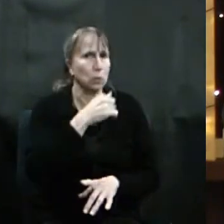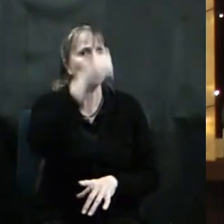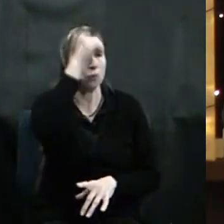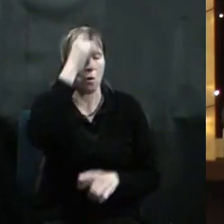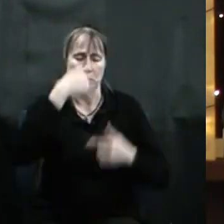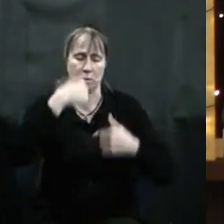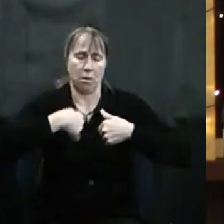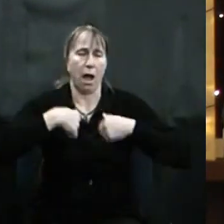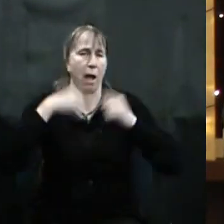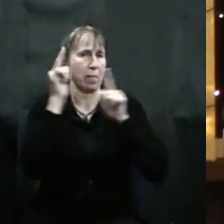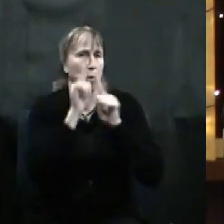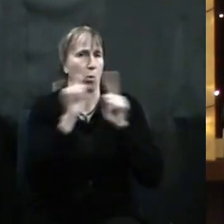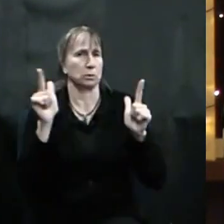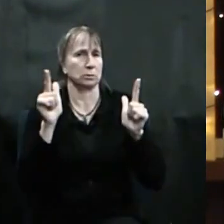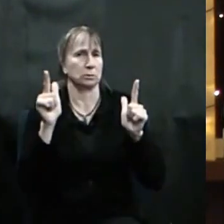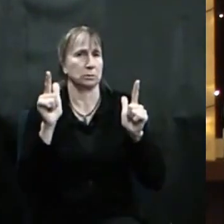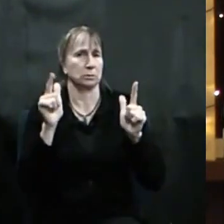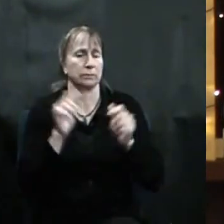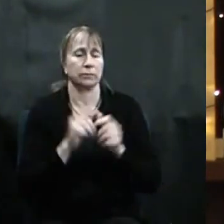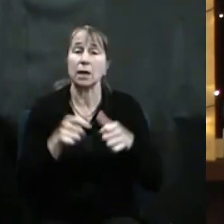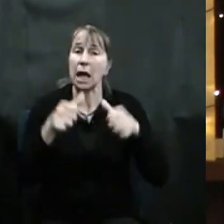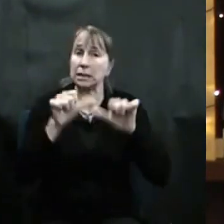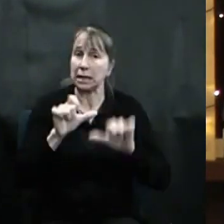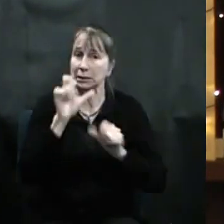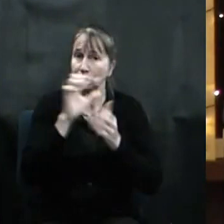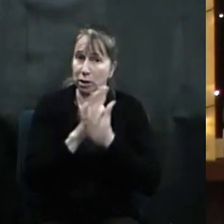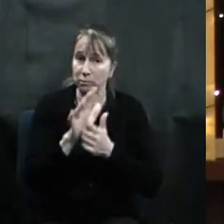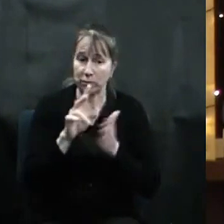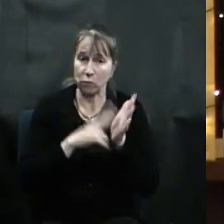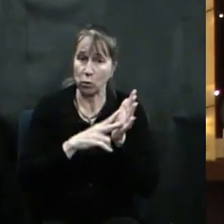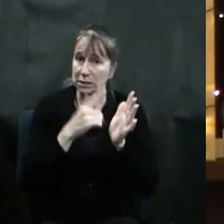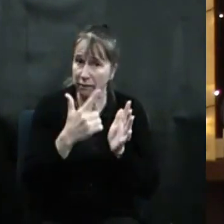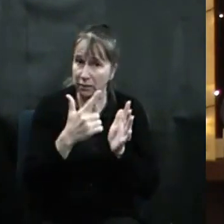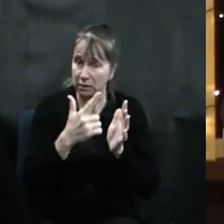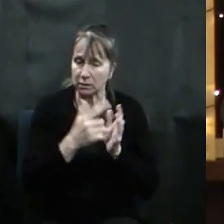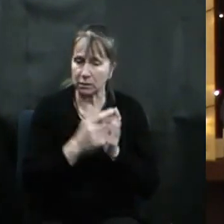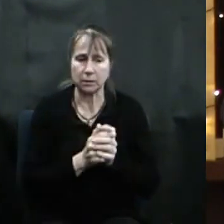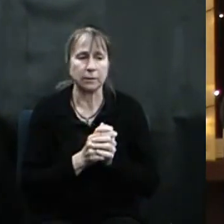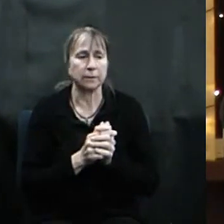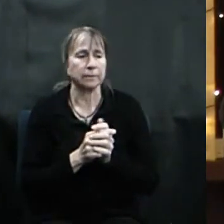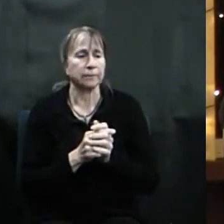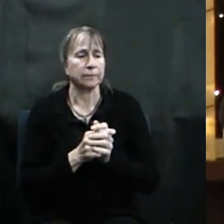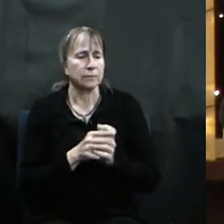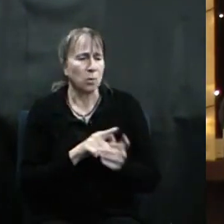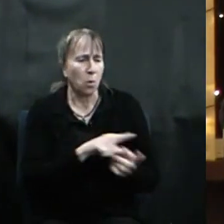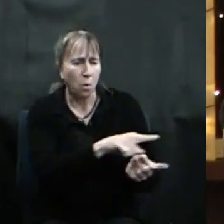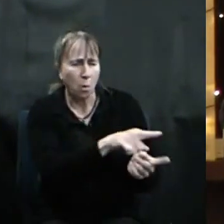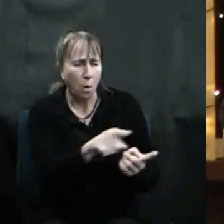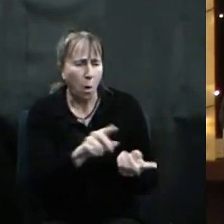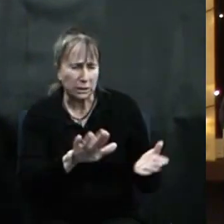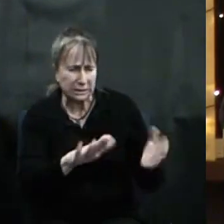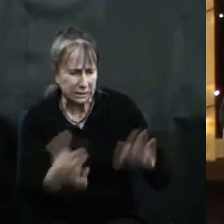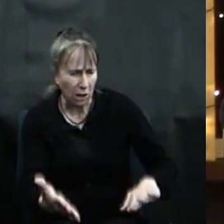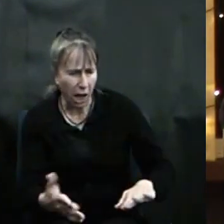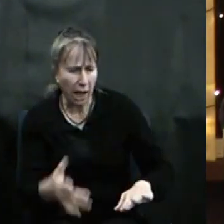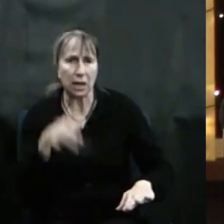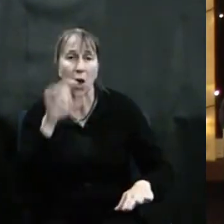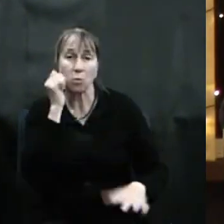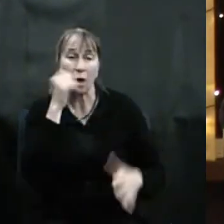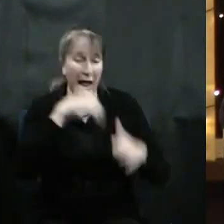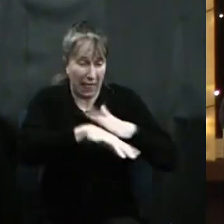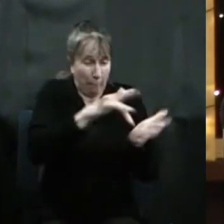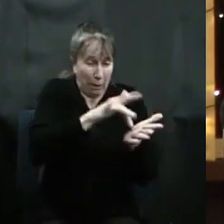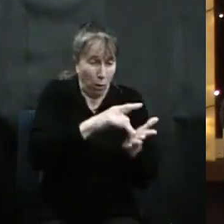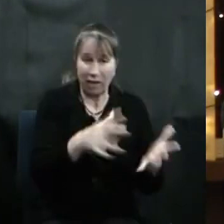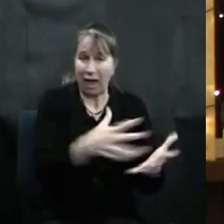Lord. Next chapter, verse 7. And the slain shall fall in your midst, and you shall